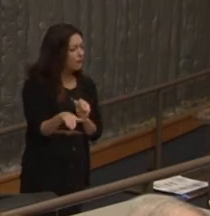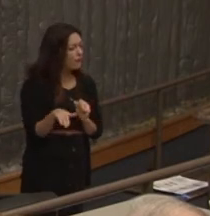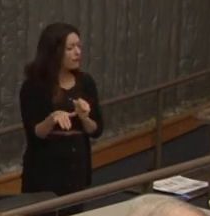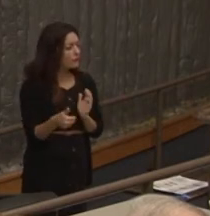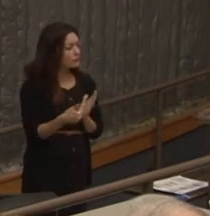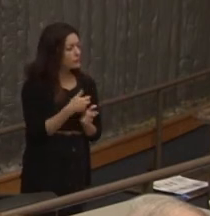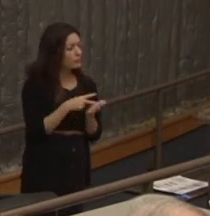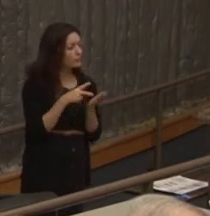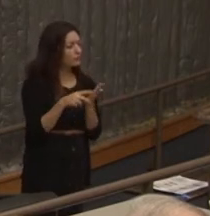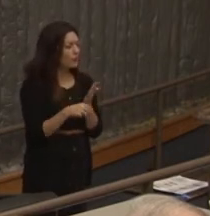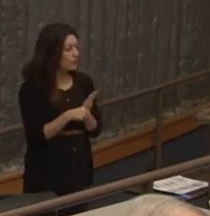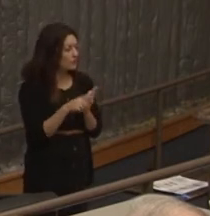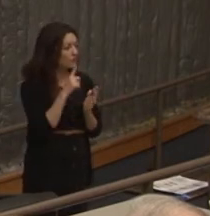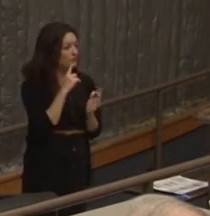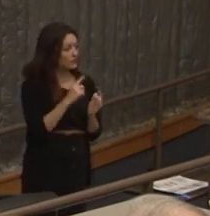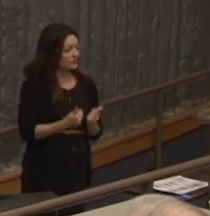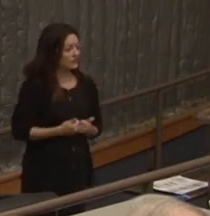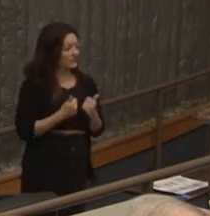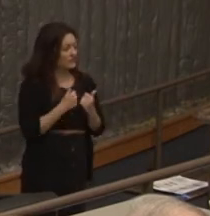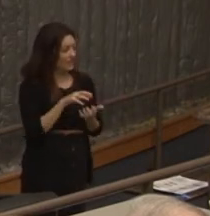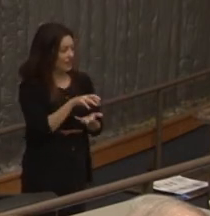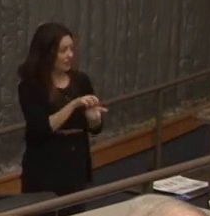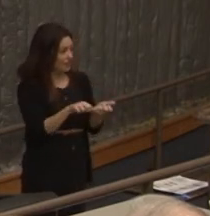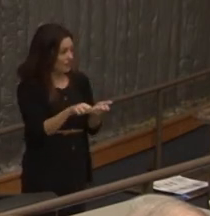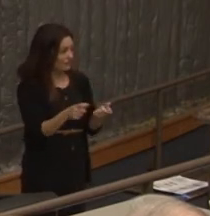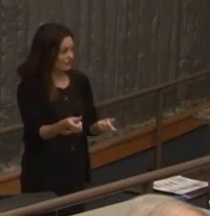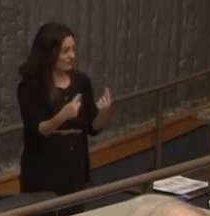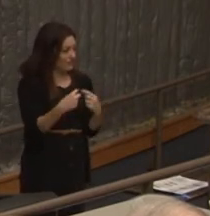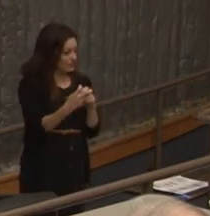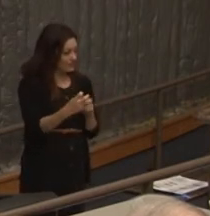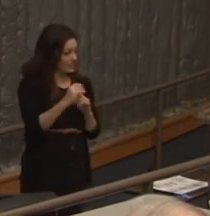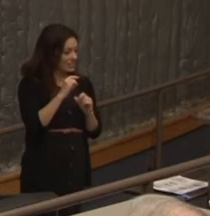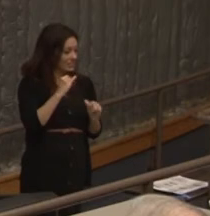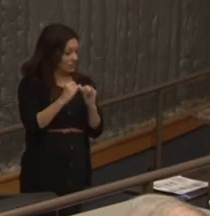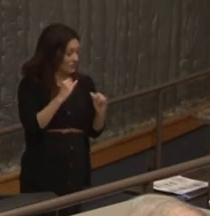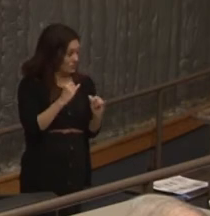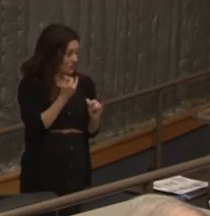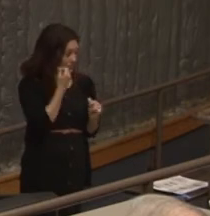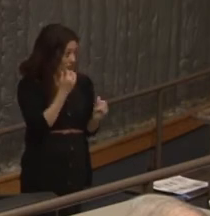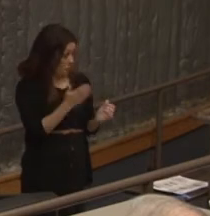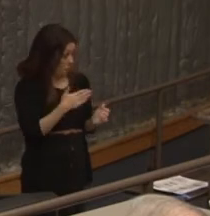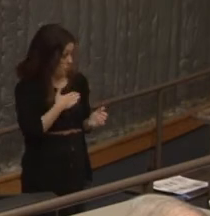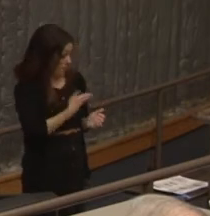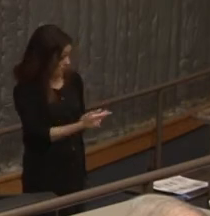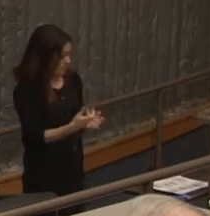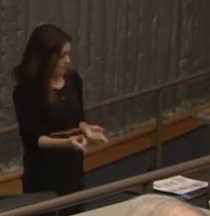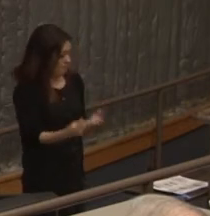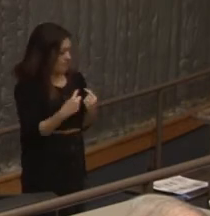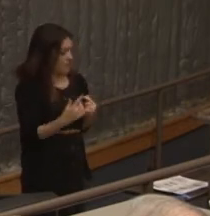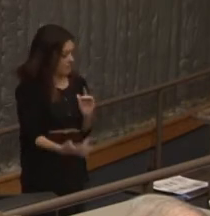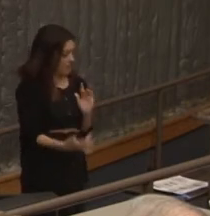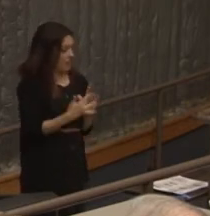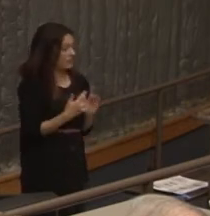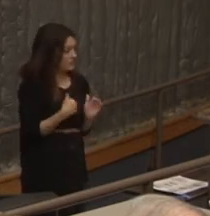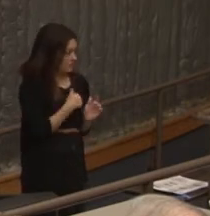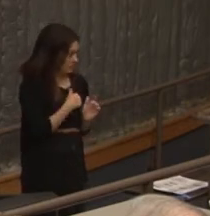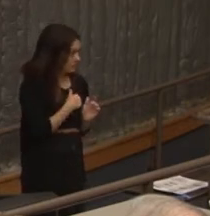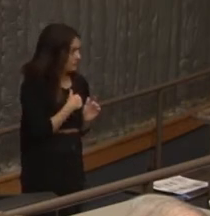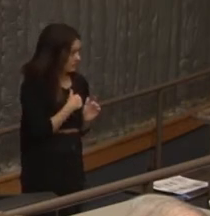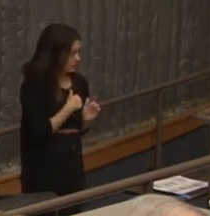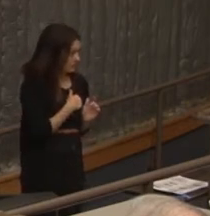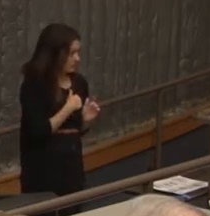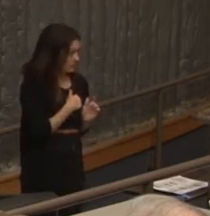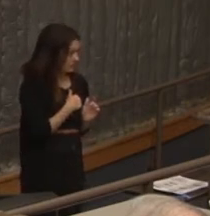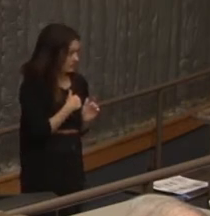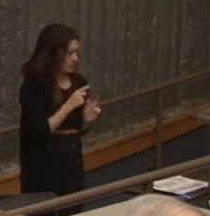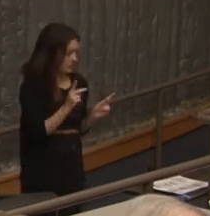a new program to interview survivor, Holocaust survivors. If you're willing to be interviewed, please contact us. They